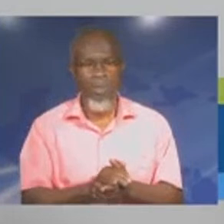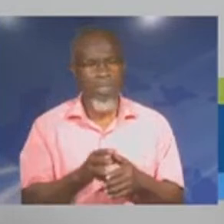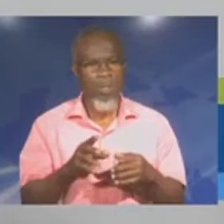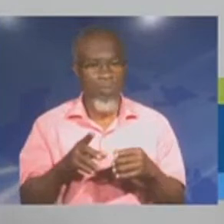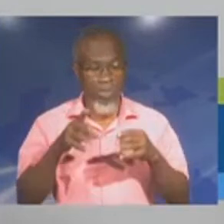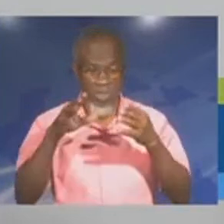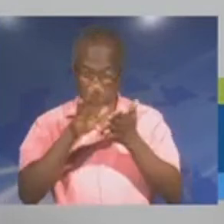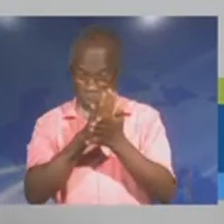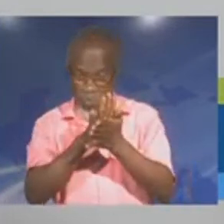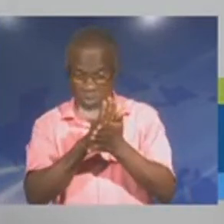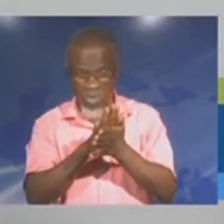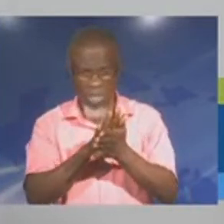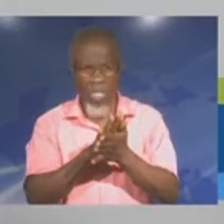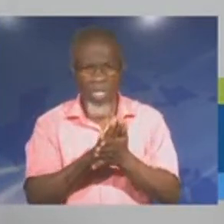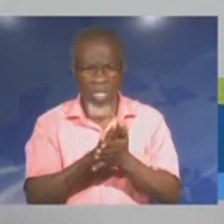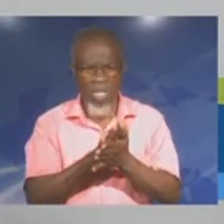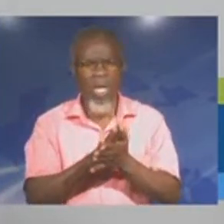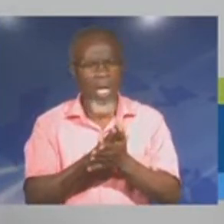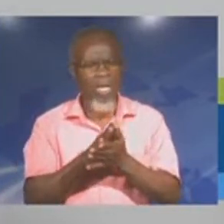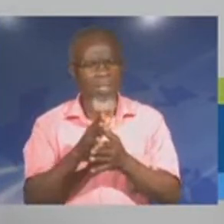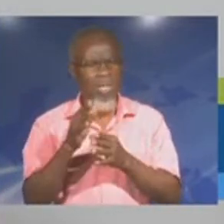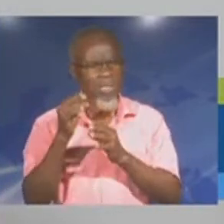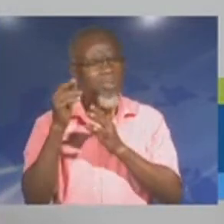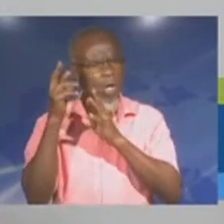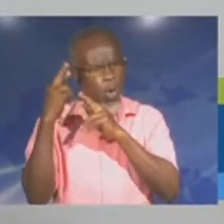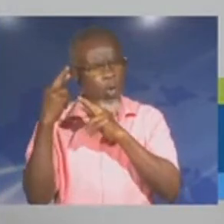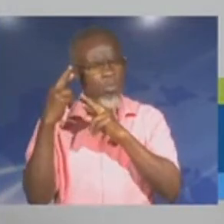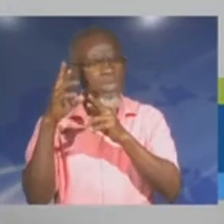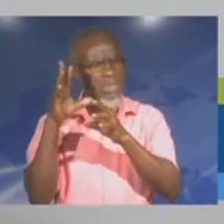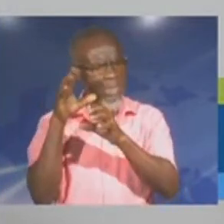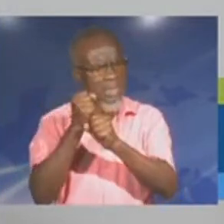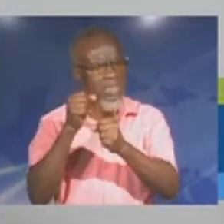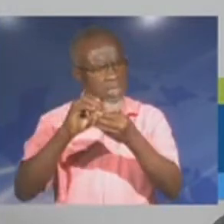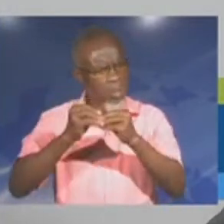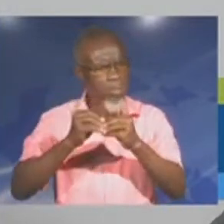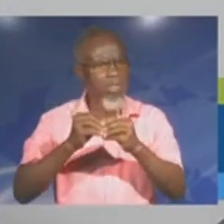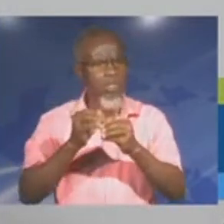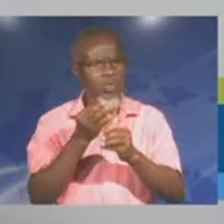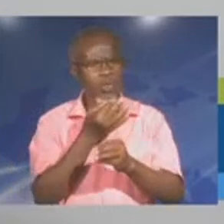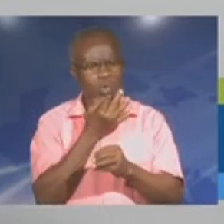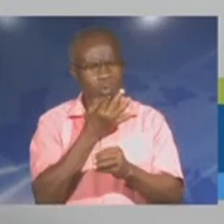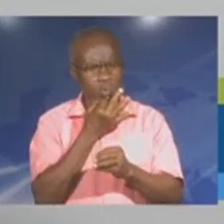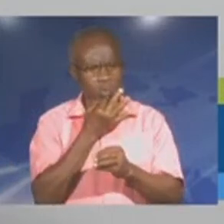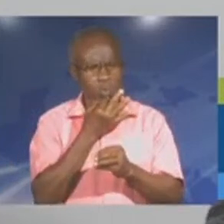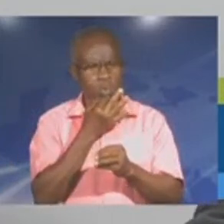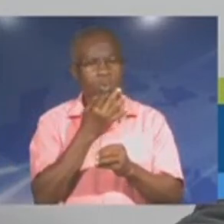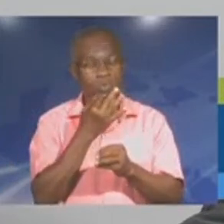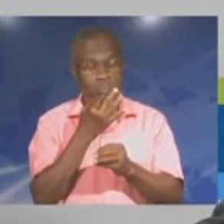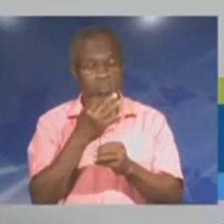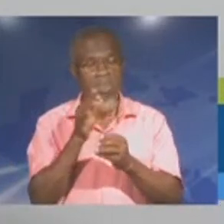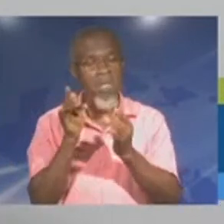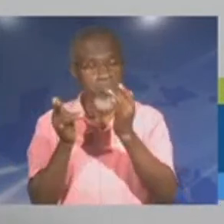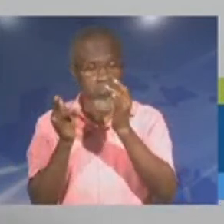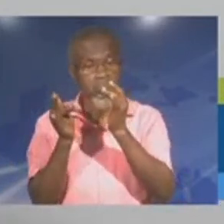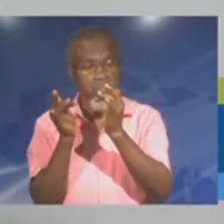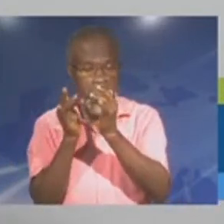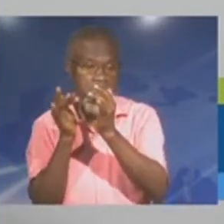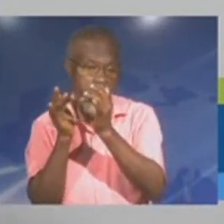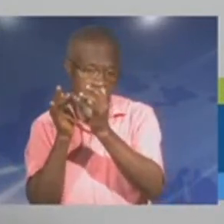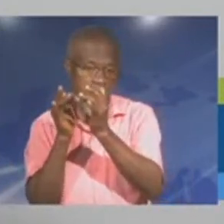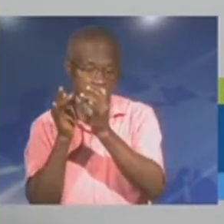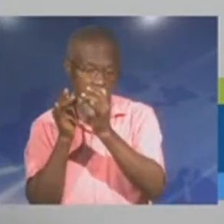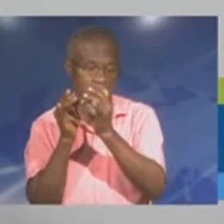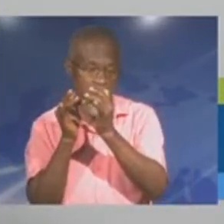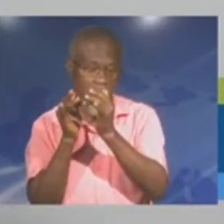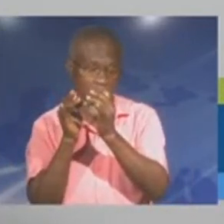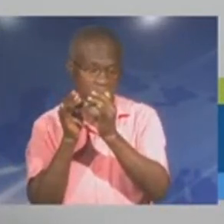I reached out to the Minister of Education this morning, and once they come in during the course of the